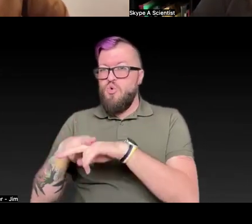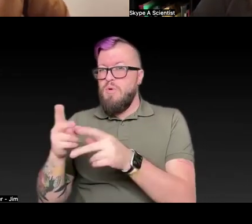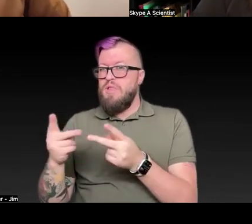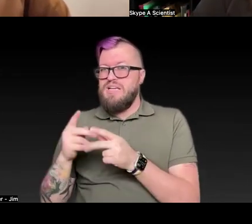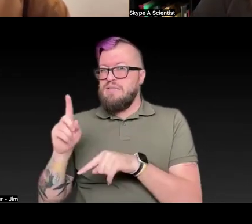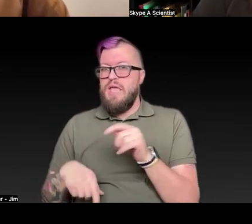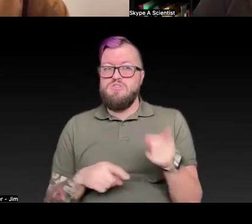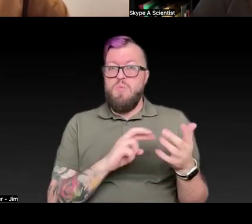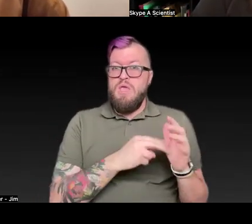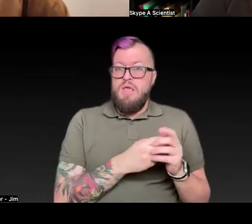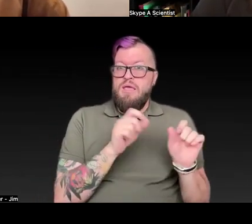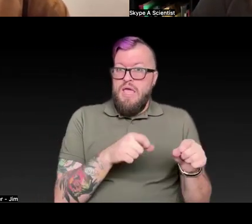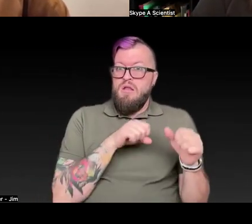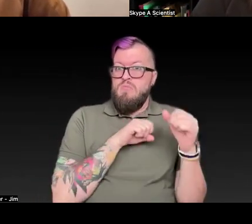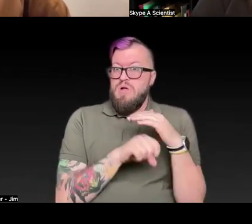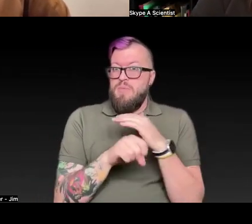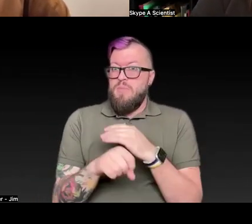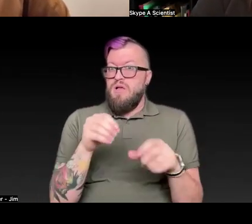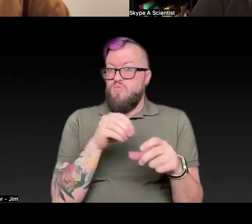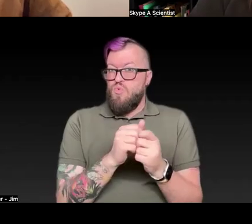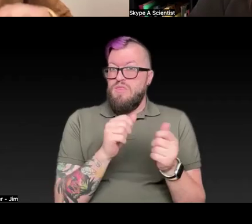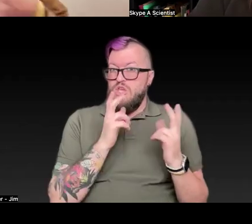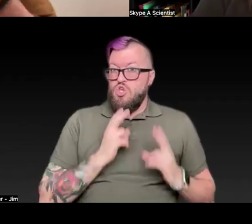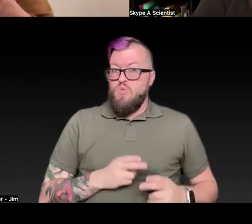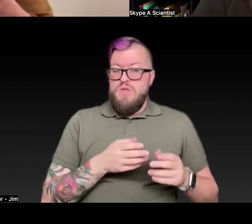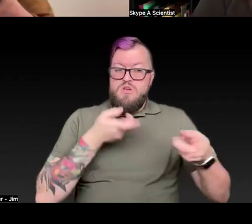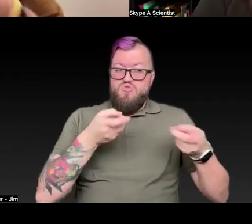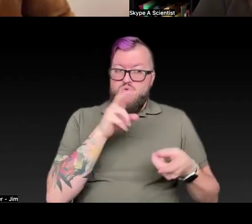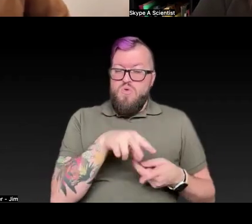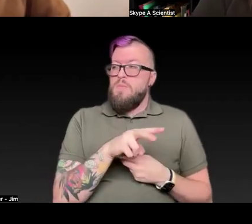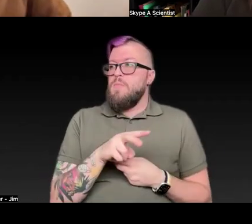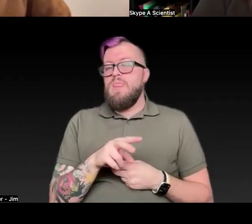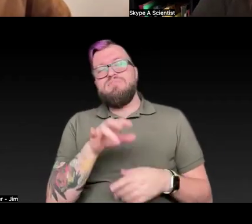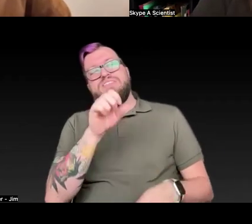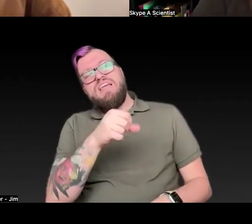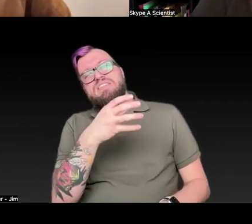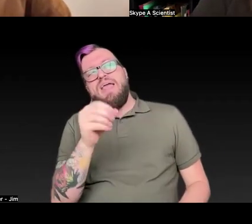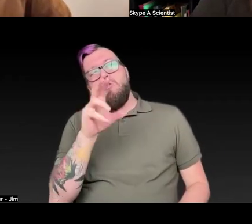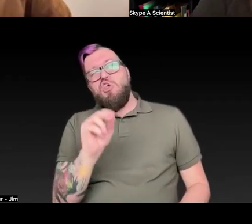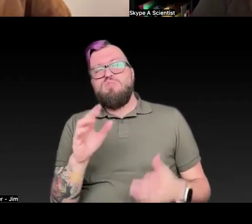they're Right. So, stored? yes and no. And I know that seems to be the answer for a lot of things